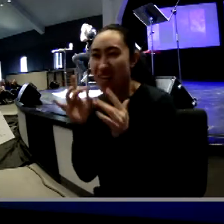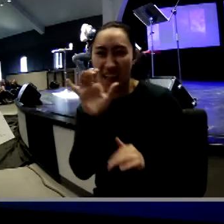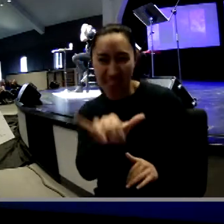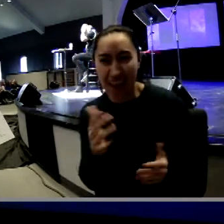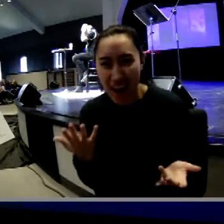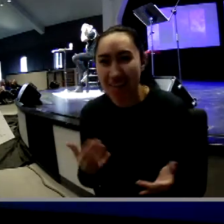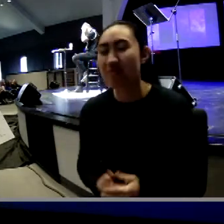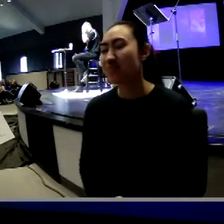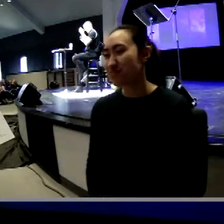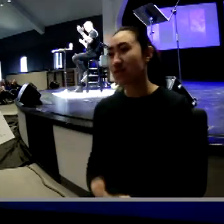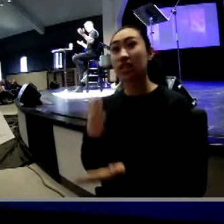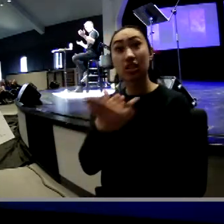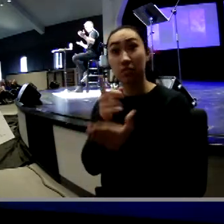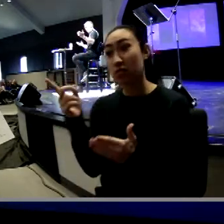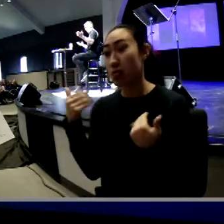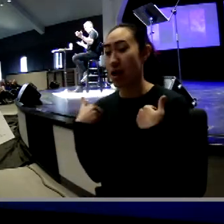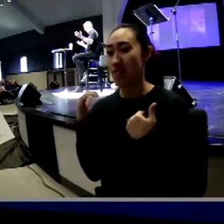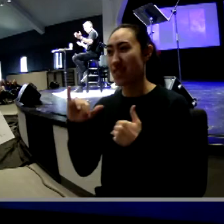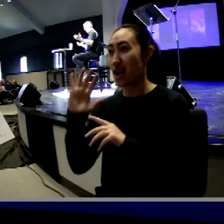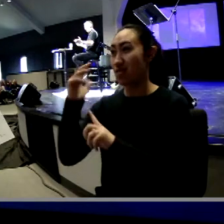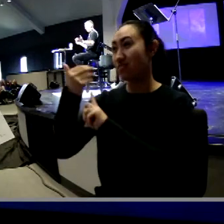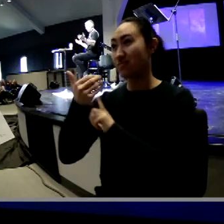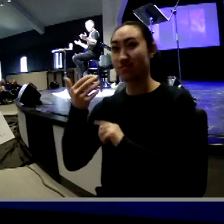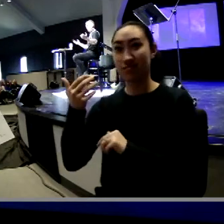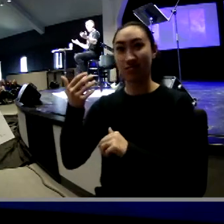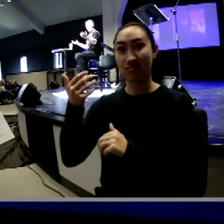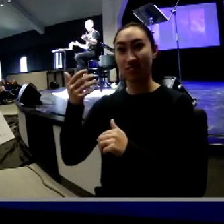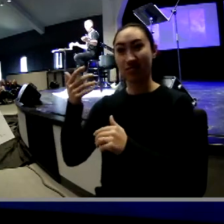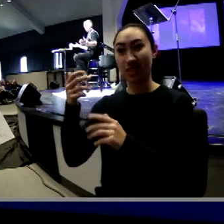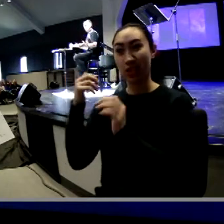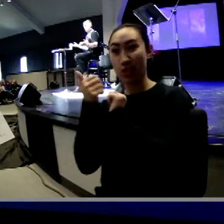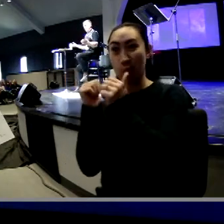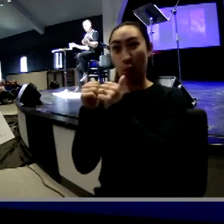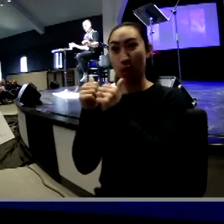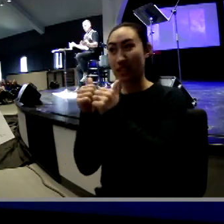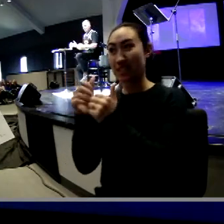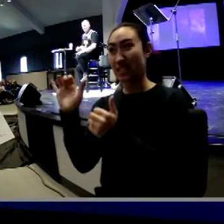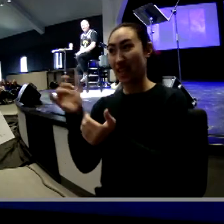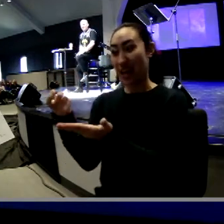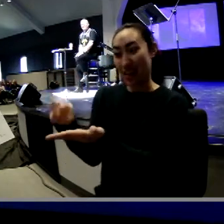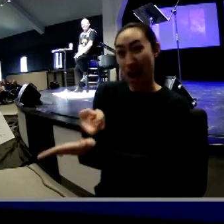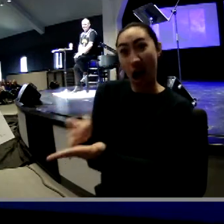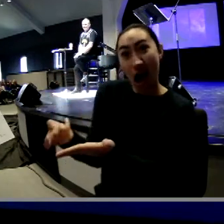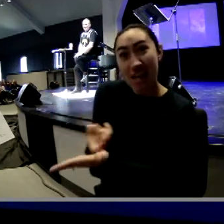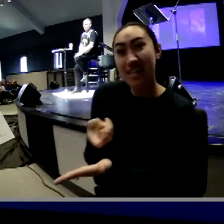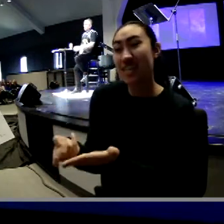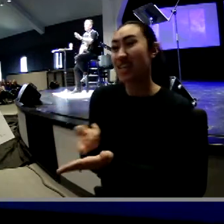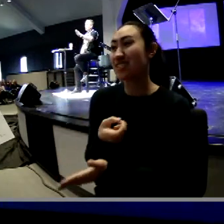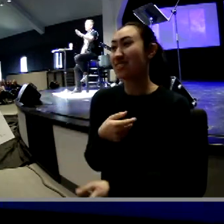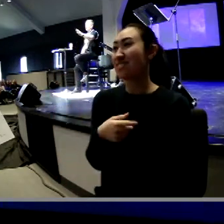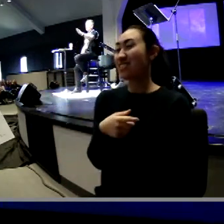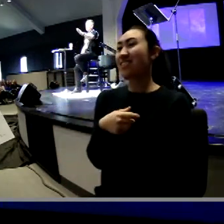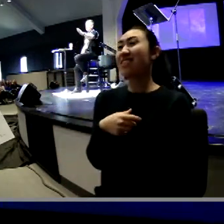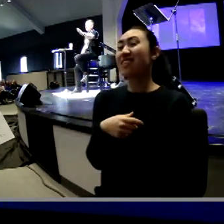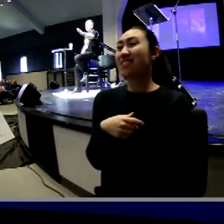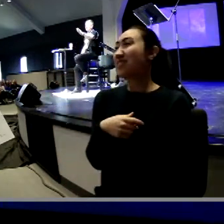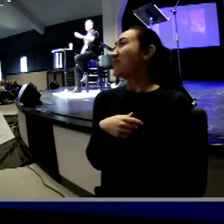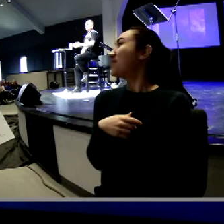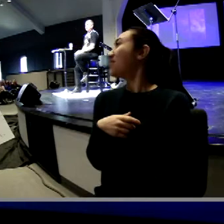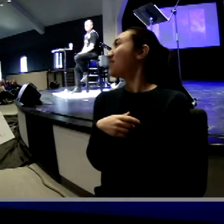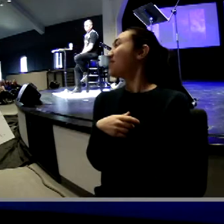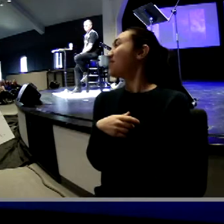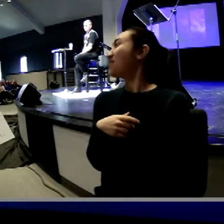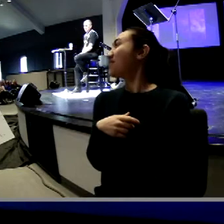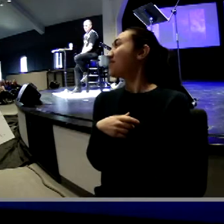Okay, thank you. I appreciate that. I was just gonna order a sandwich. You miss 100%